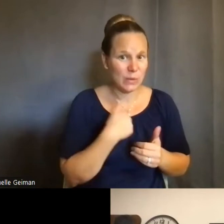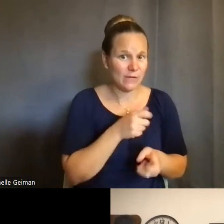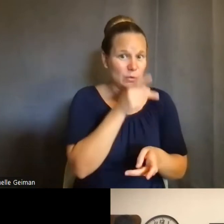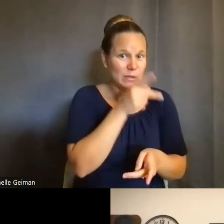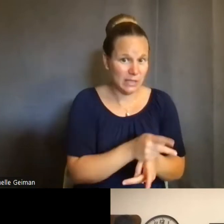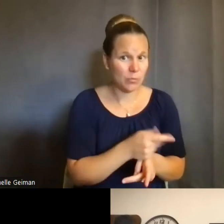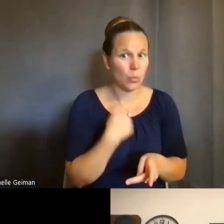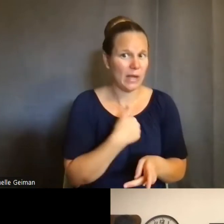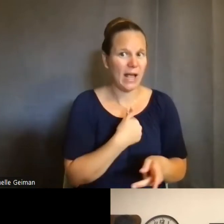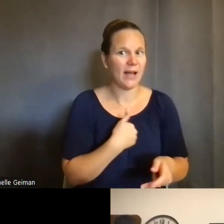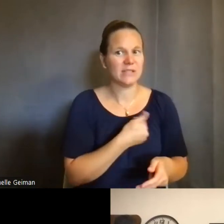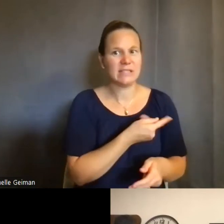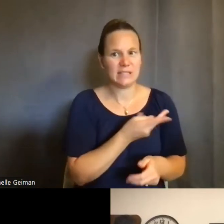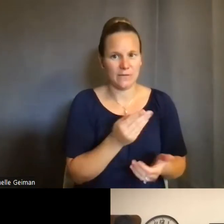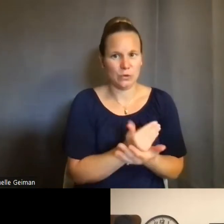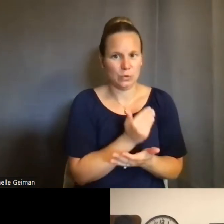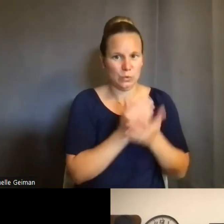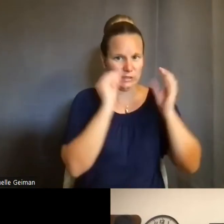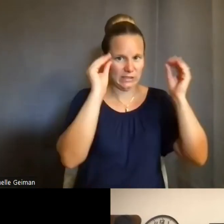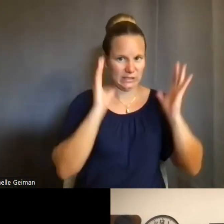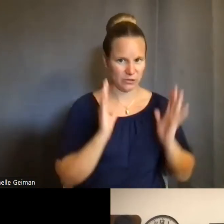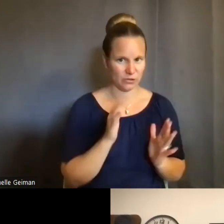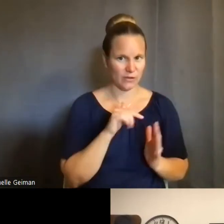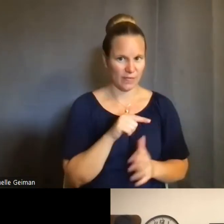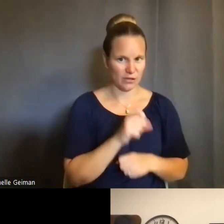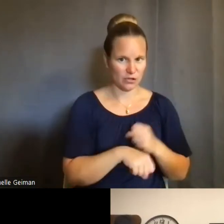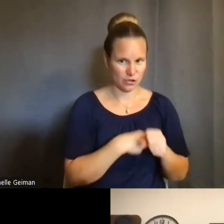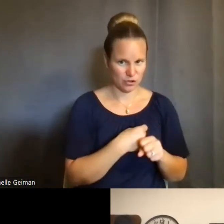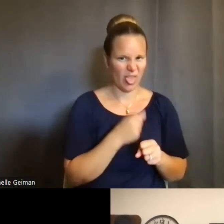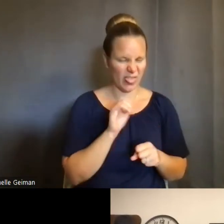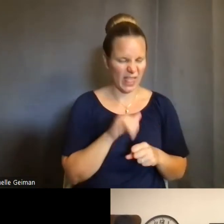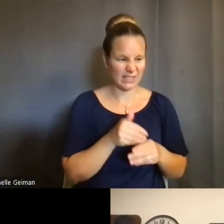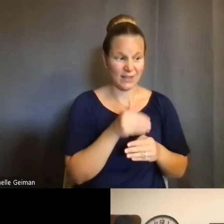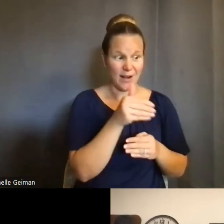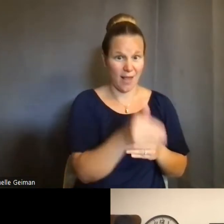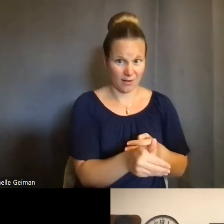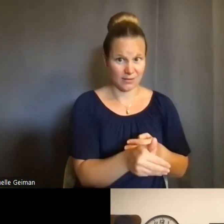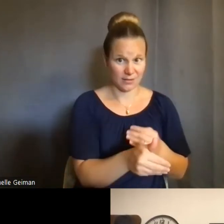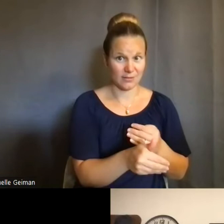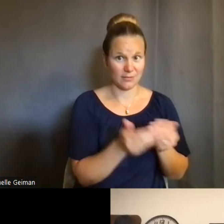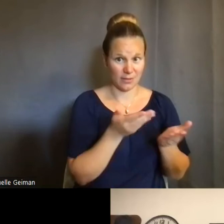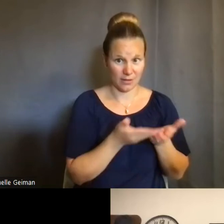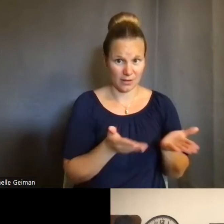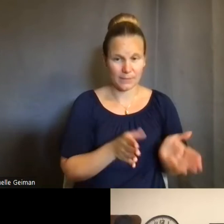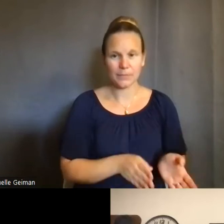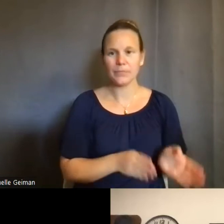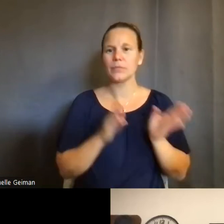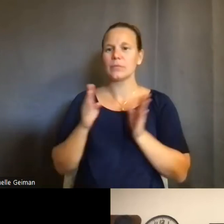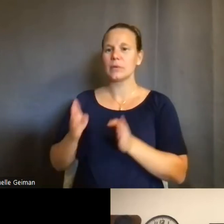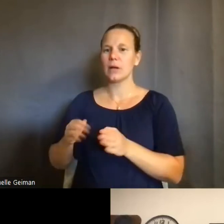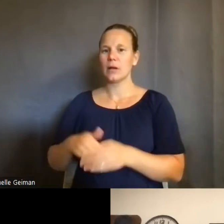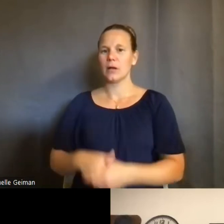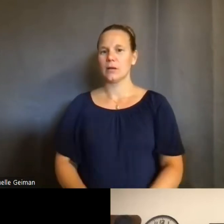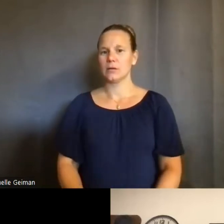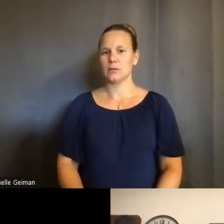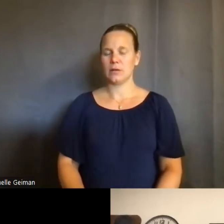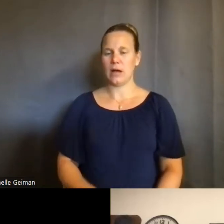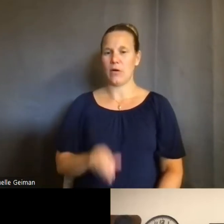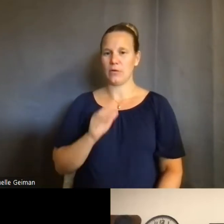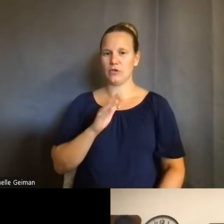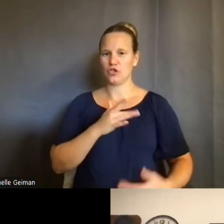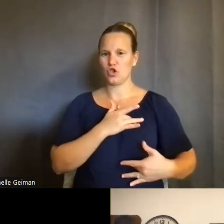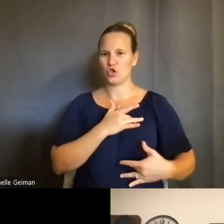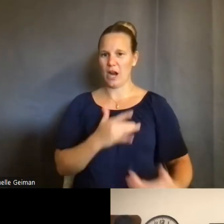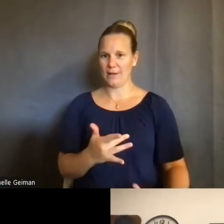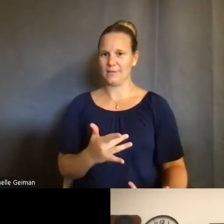new teachers this year. So that's the next step. But as far as the way that trends go, and I know that I'm